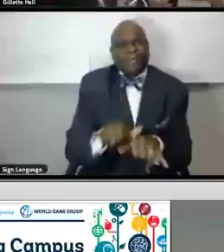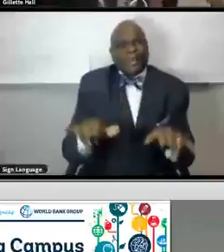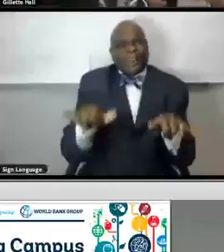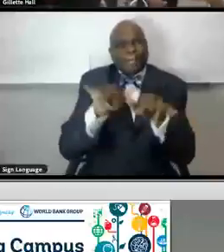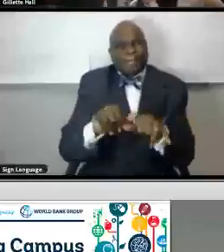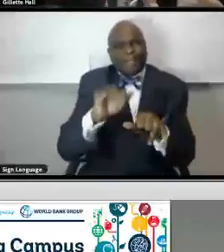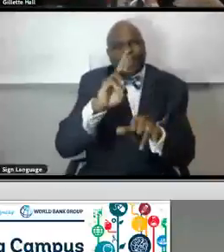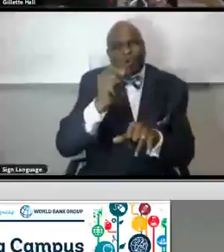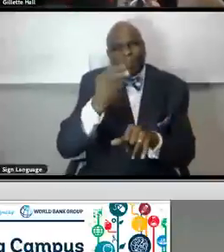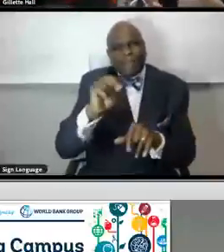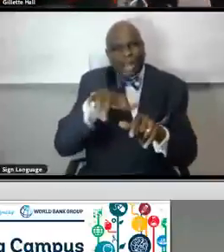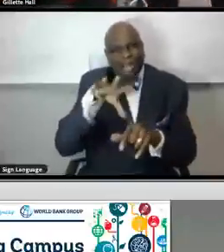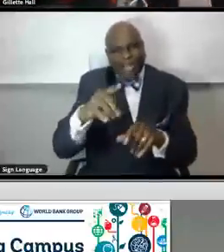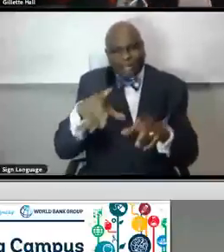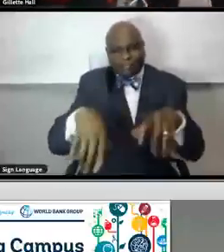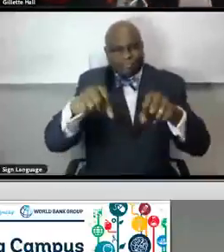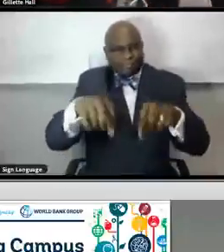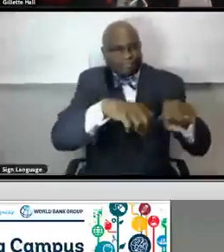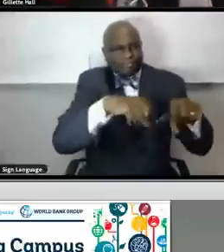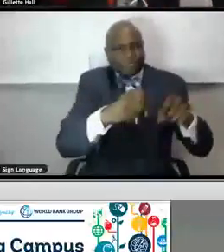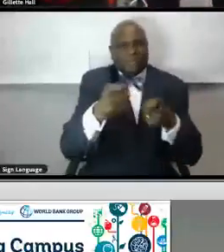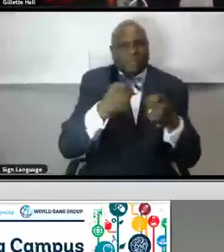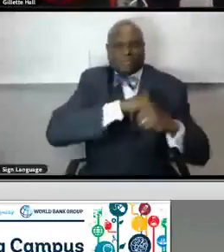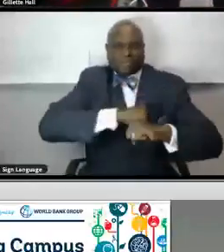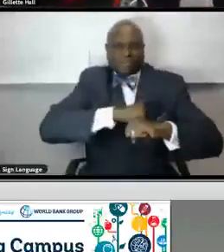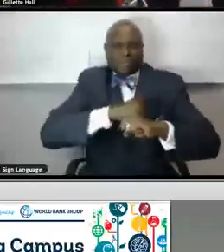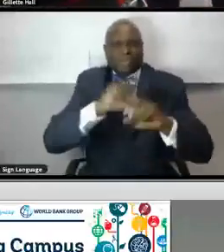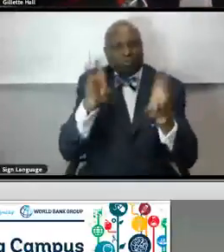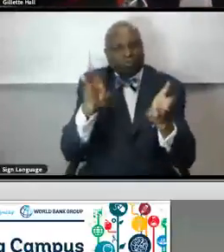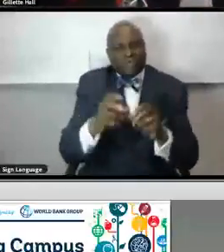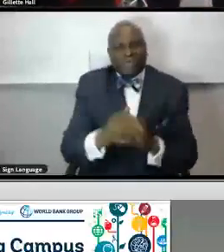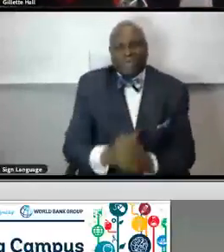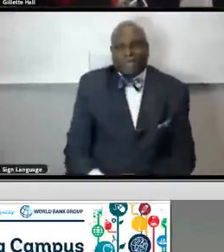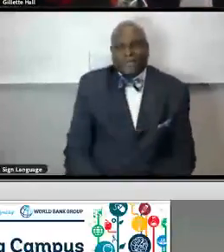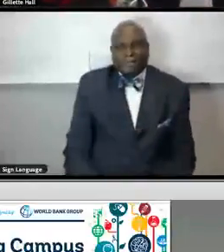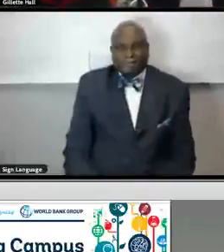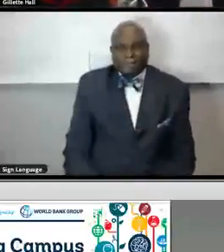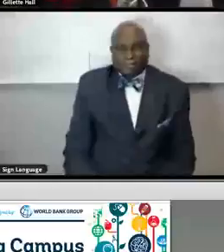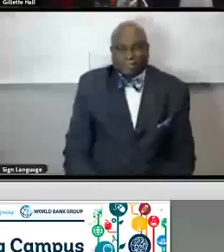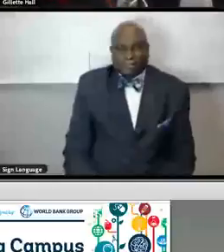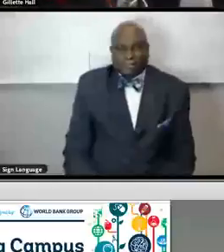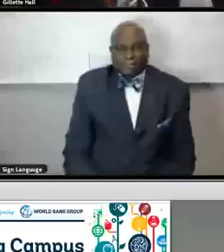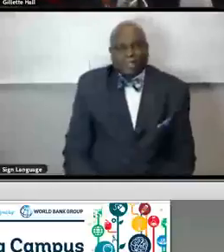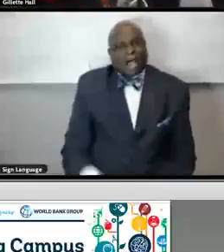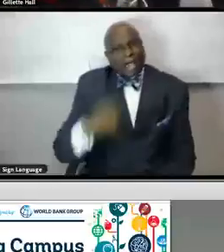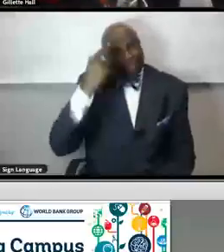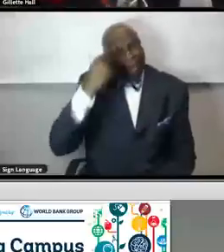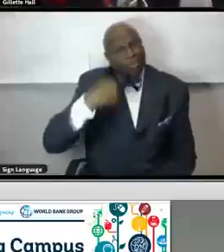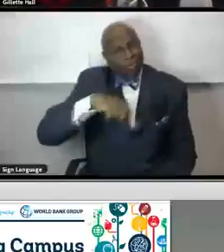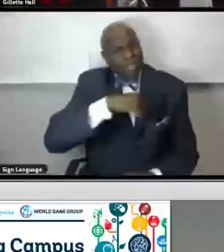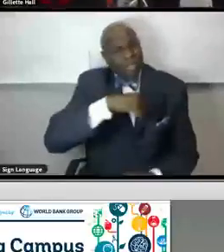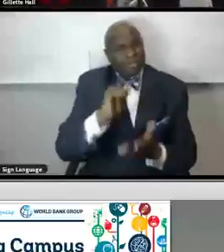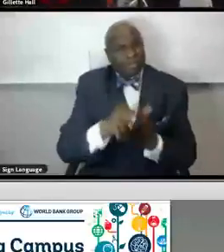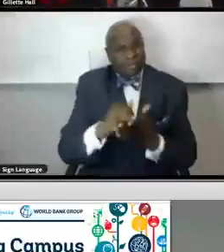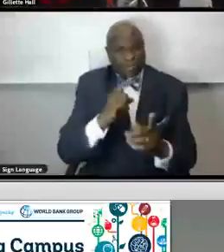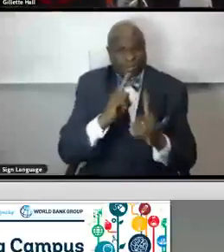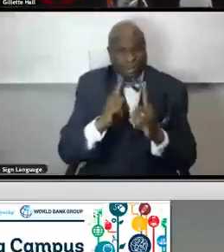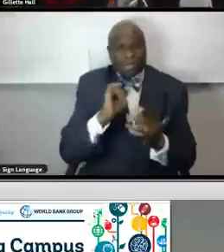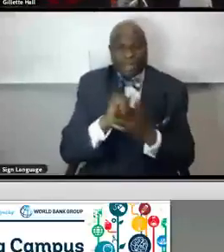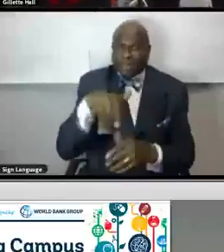urban land tenure insecurity issue. Right, okay, fantastic. I think a thought that we should park is